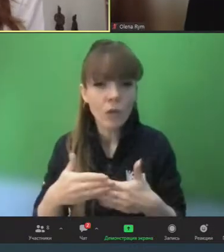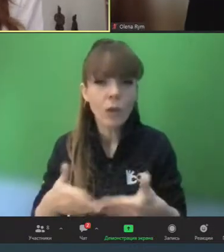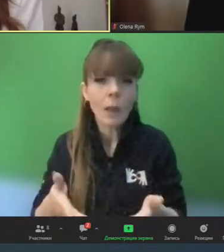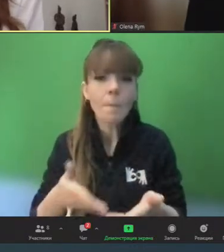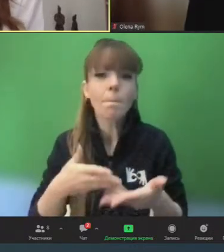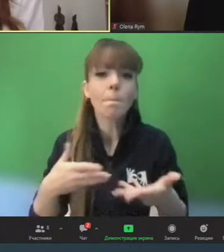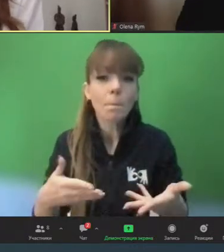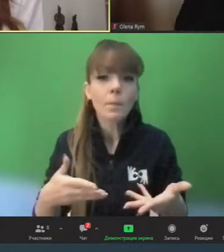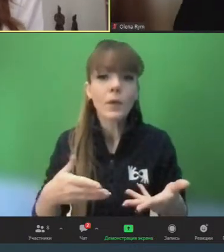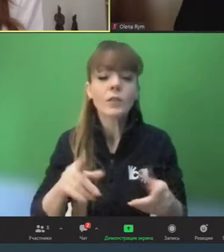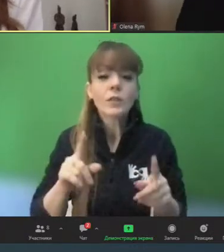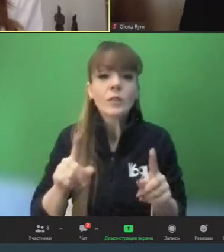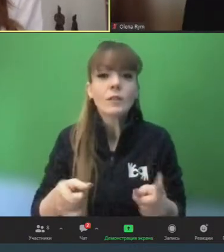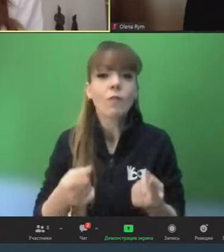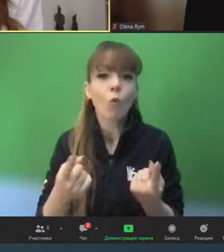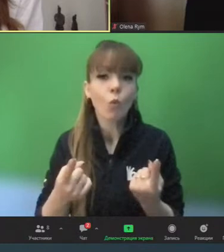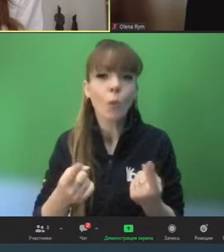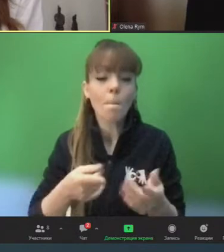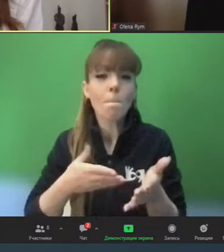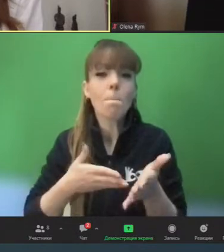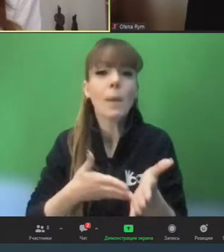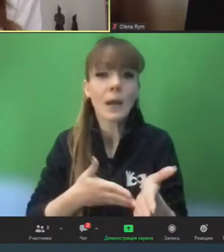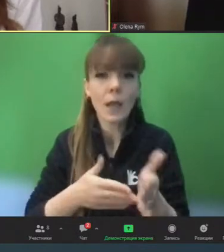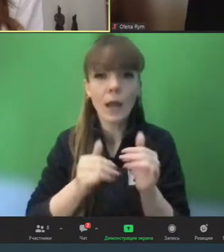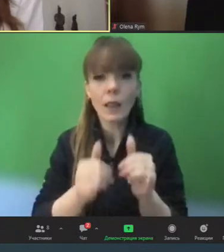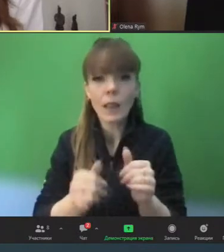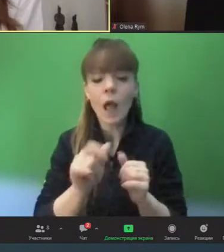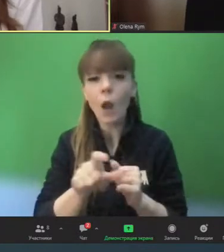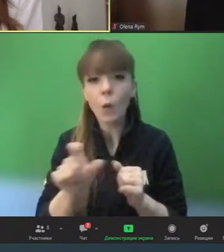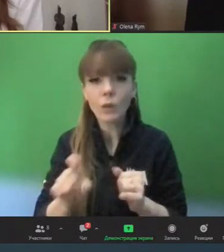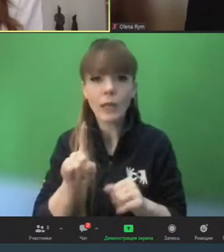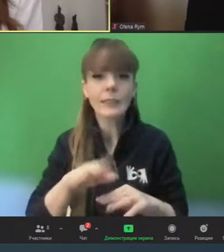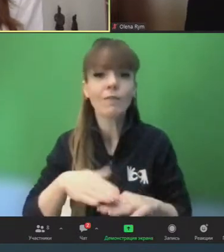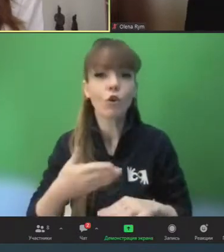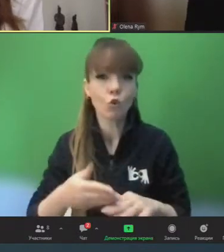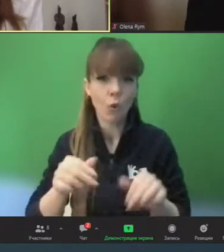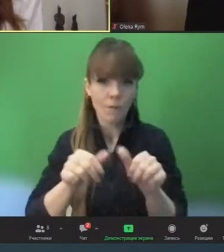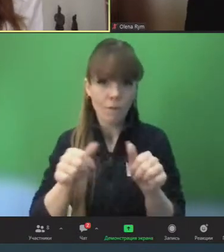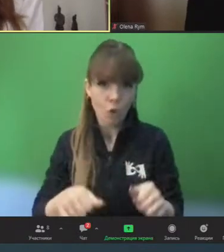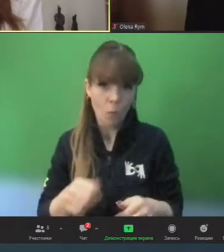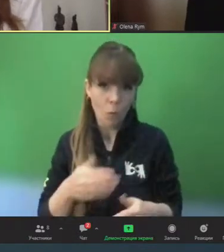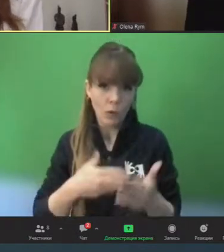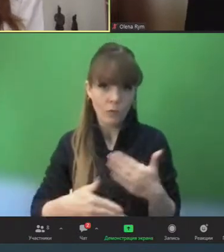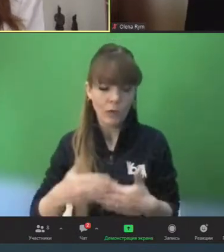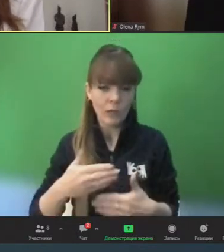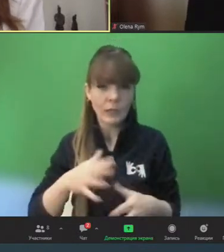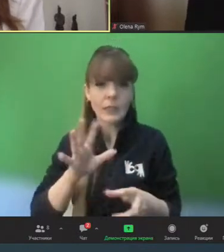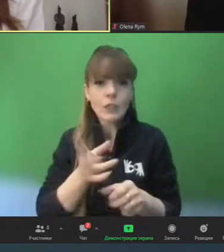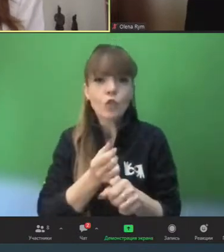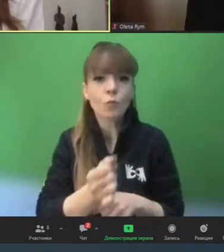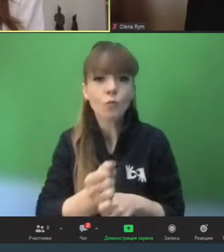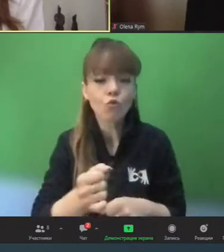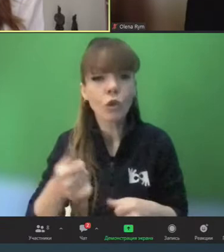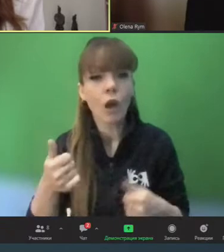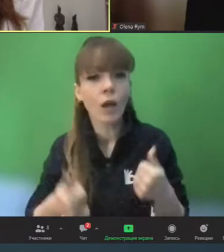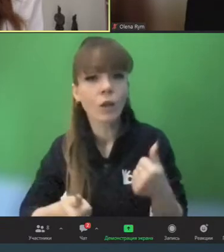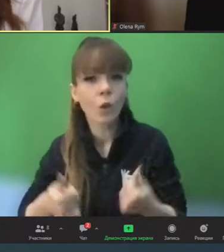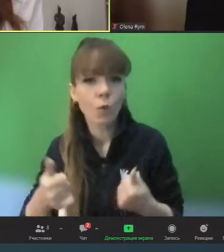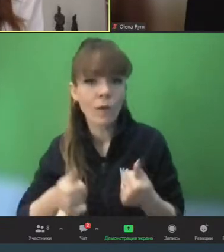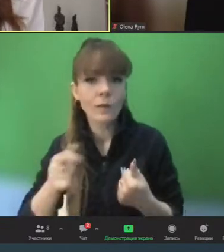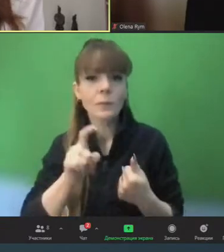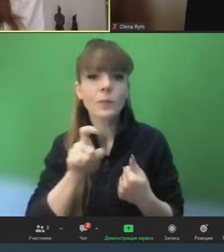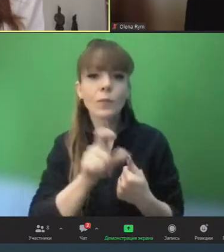legislatively, we are also creating some barriers for the people with the heavy forms